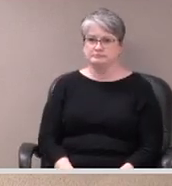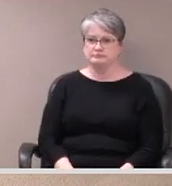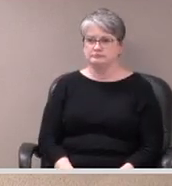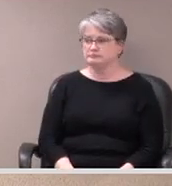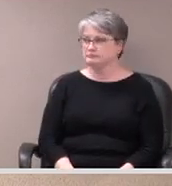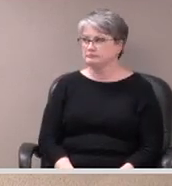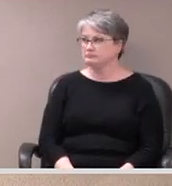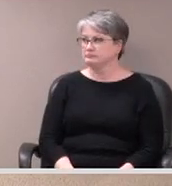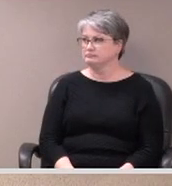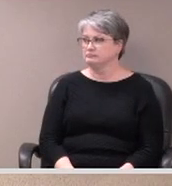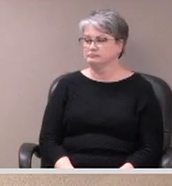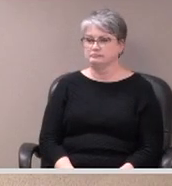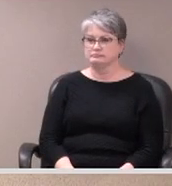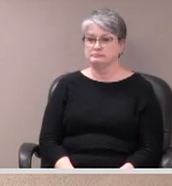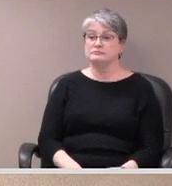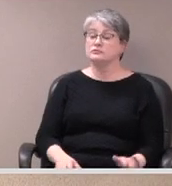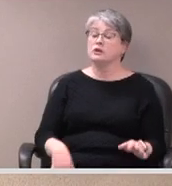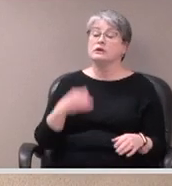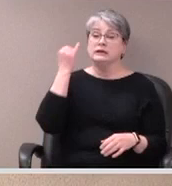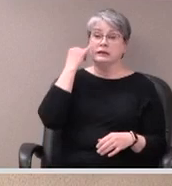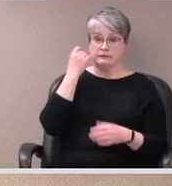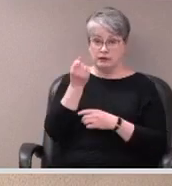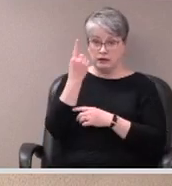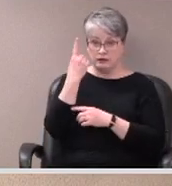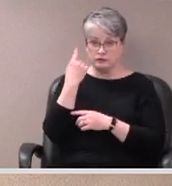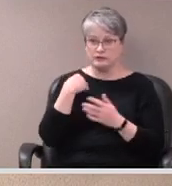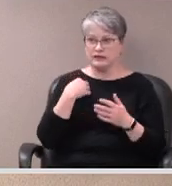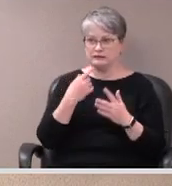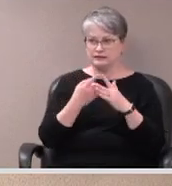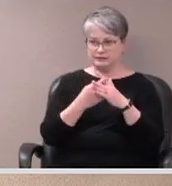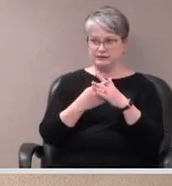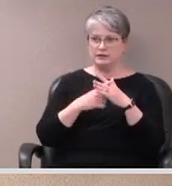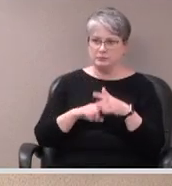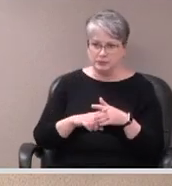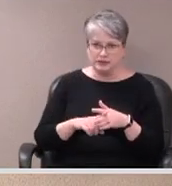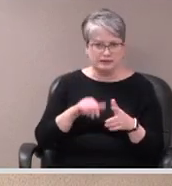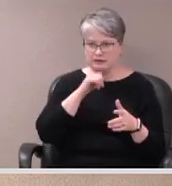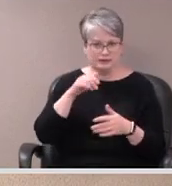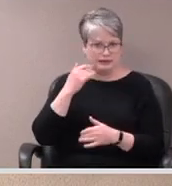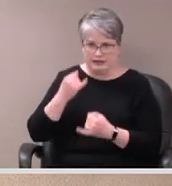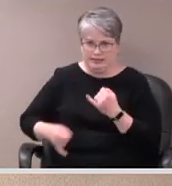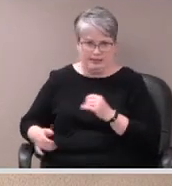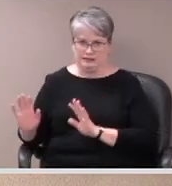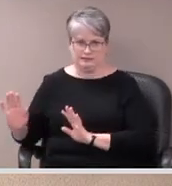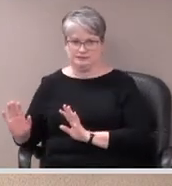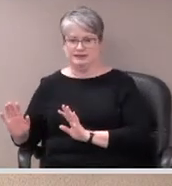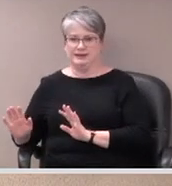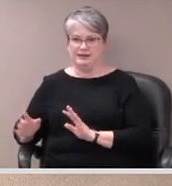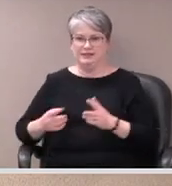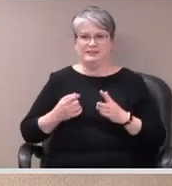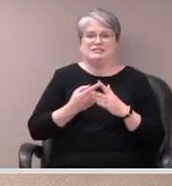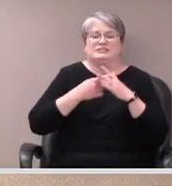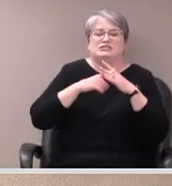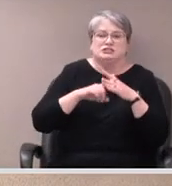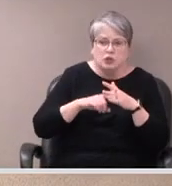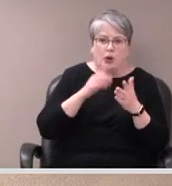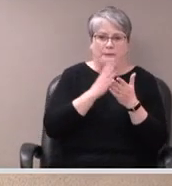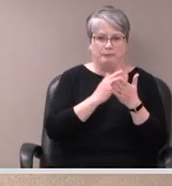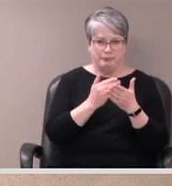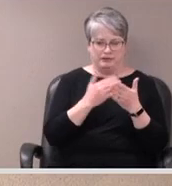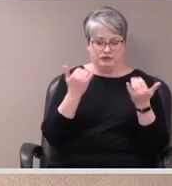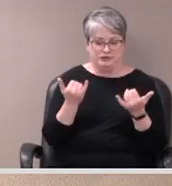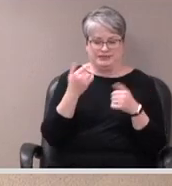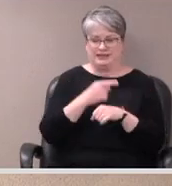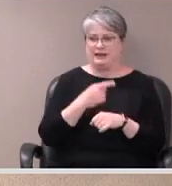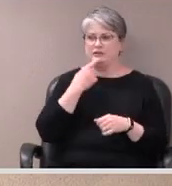Okay, so if I understand correctly, this is the beginning of the beginning. This is not the final product. But for tonight, we're being